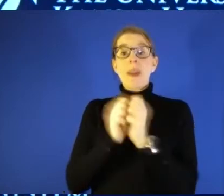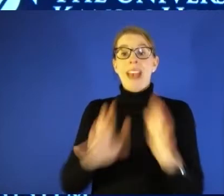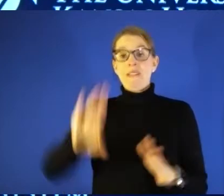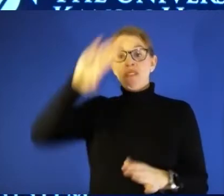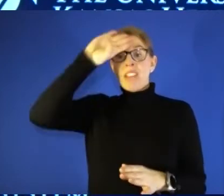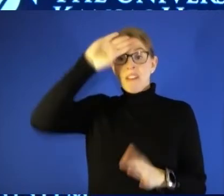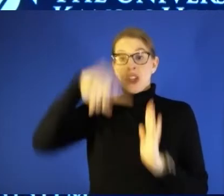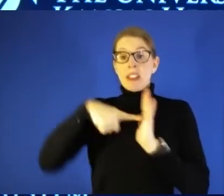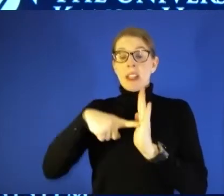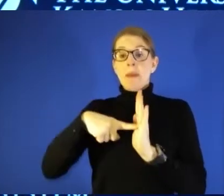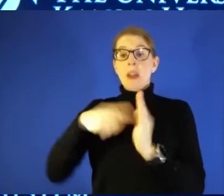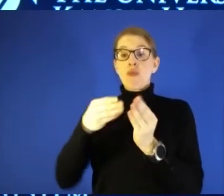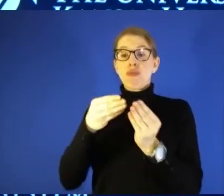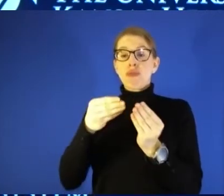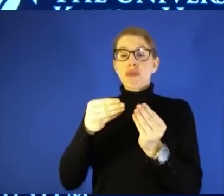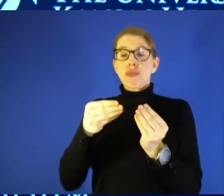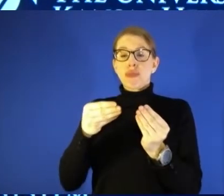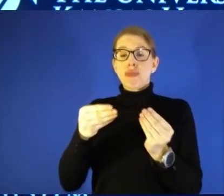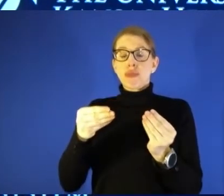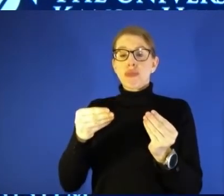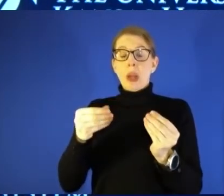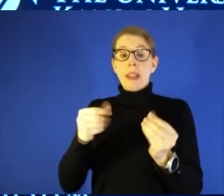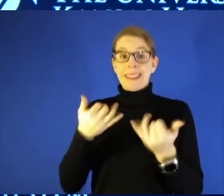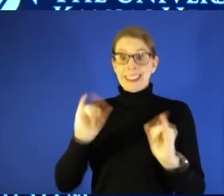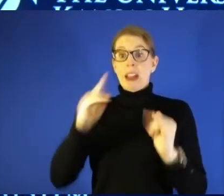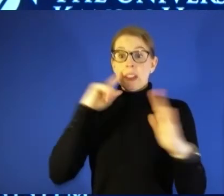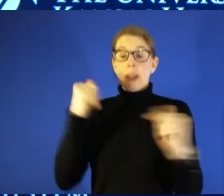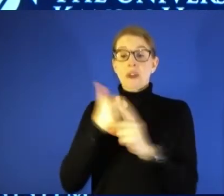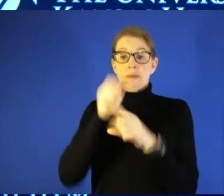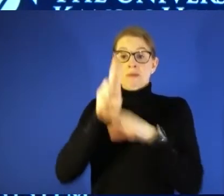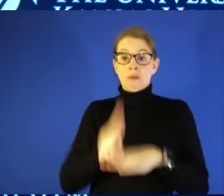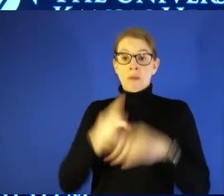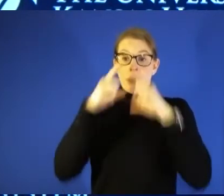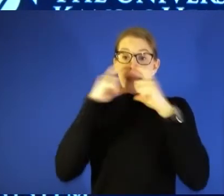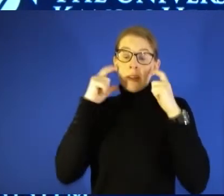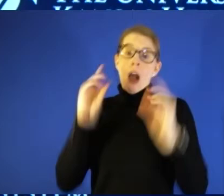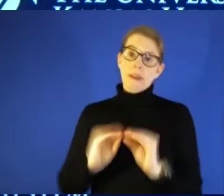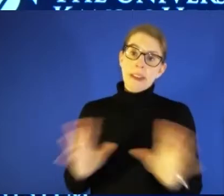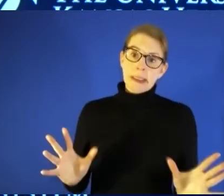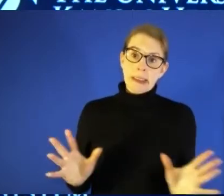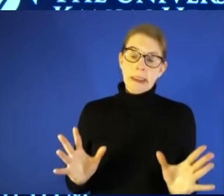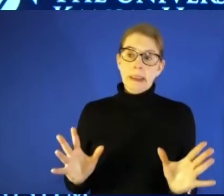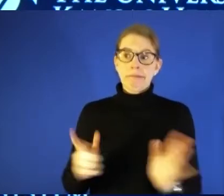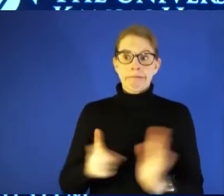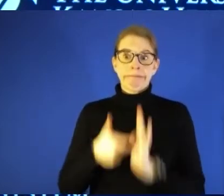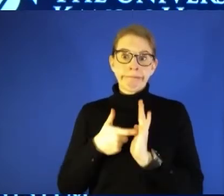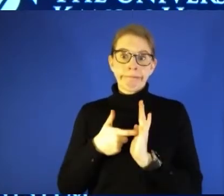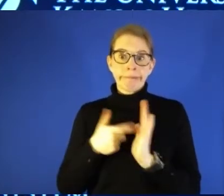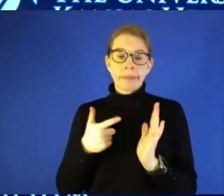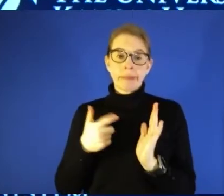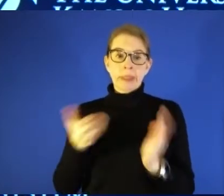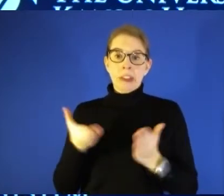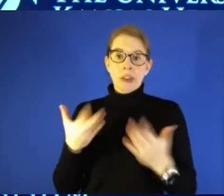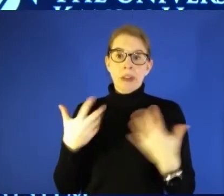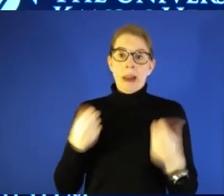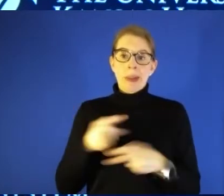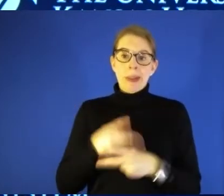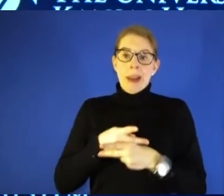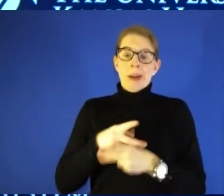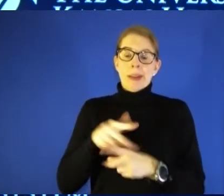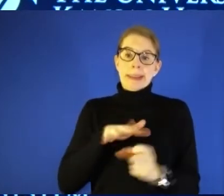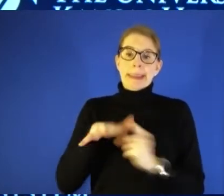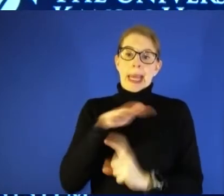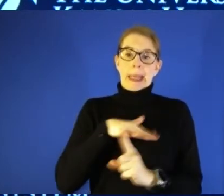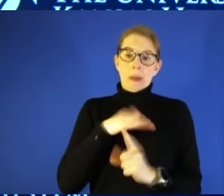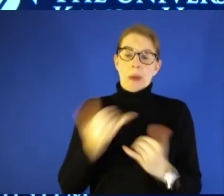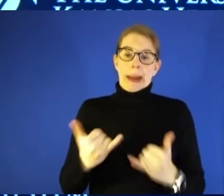be resolving, and we still expect that you're wearing a mask. Obviously, in the healthcare setting, you're always wearing a mask. Right now. And